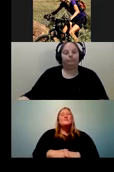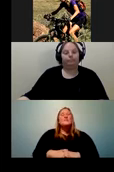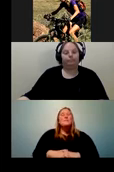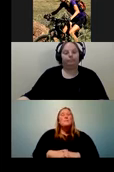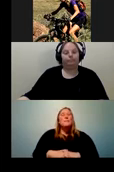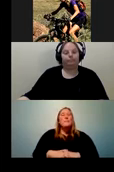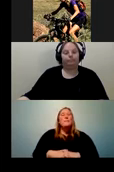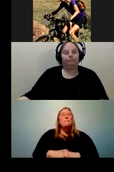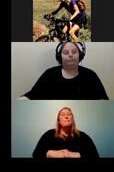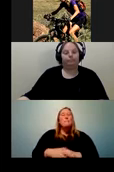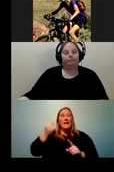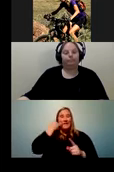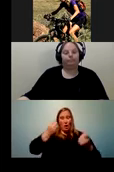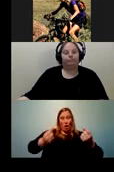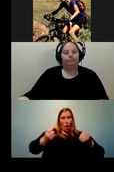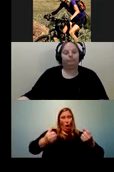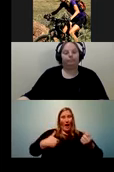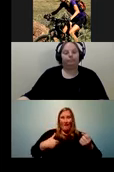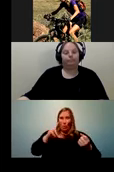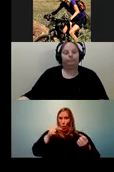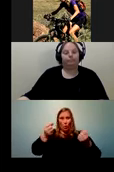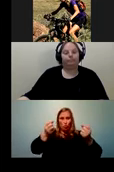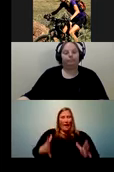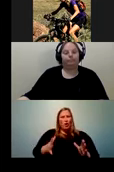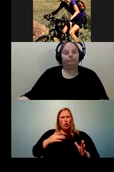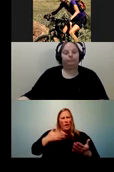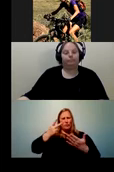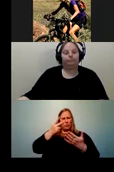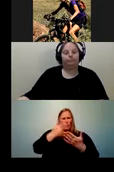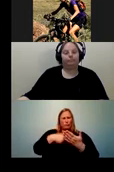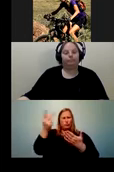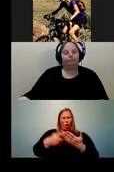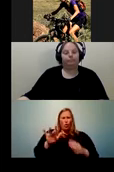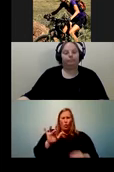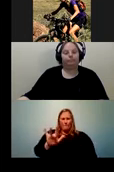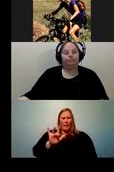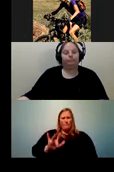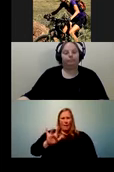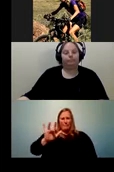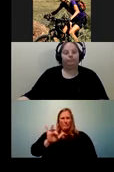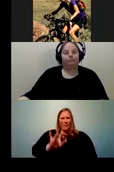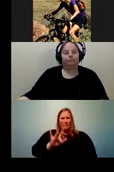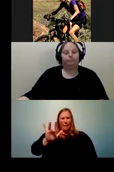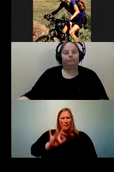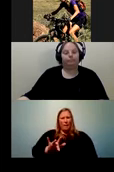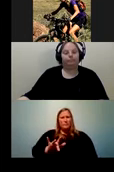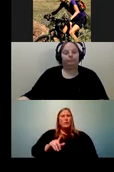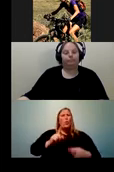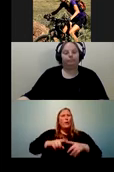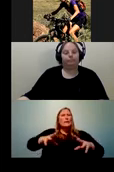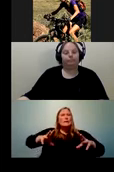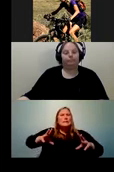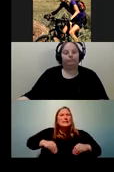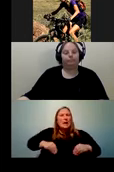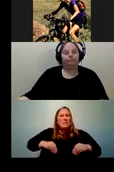With a driverless car, they have to program in to the car what's the acceptable level of